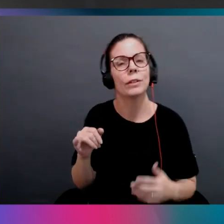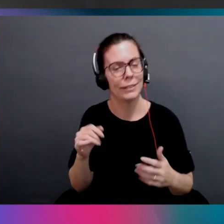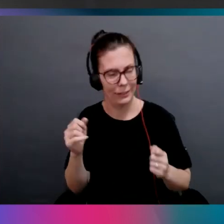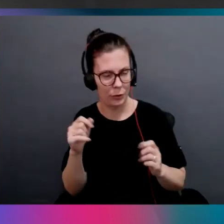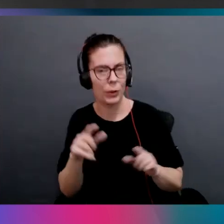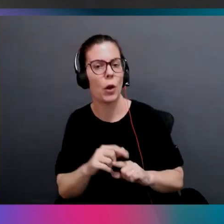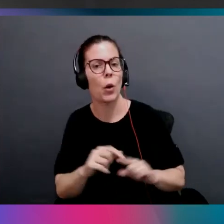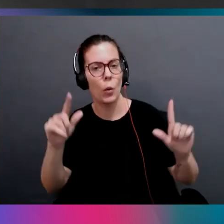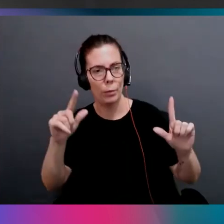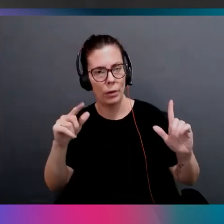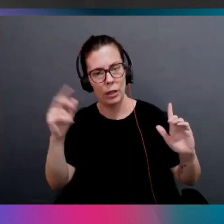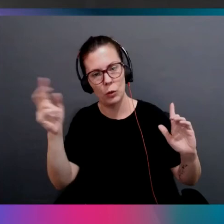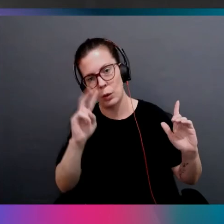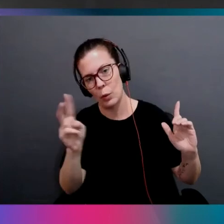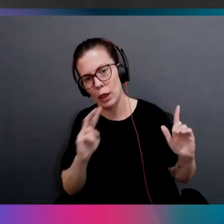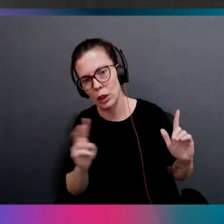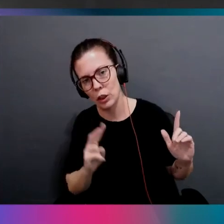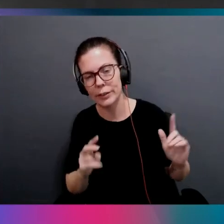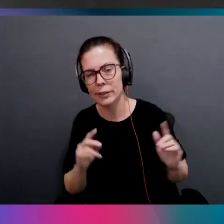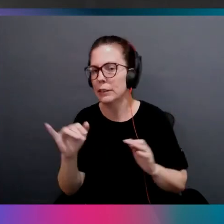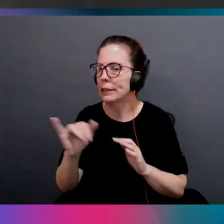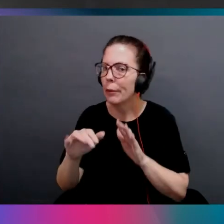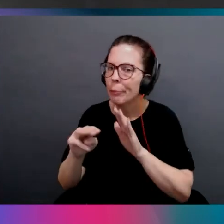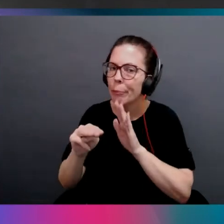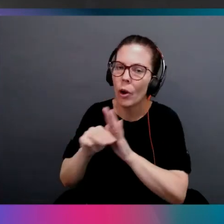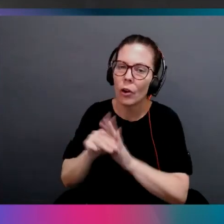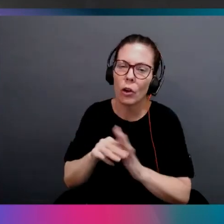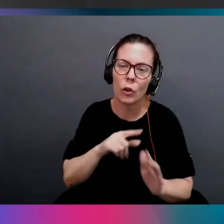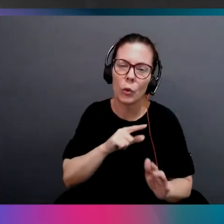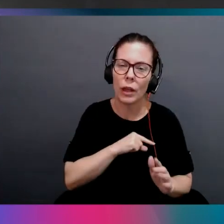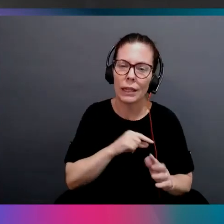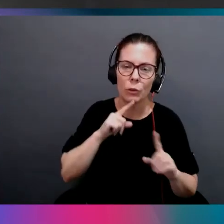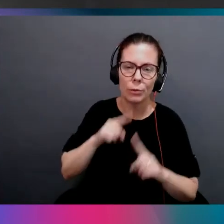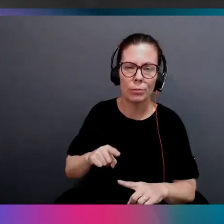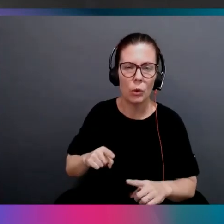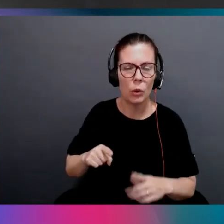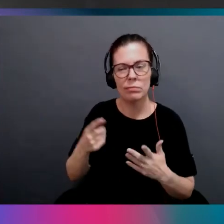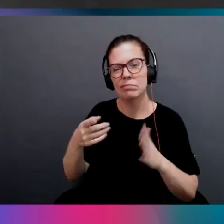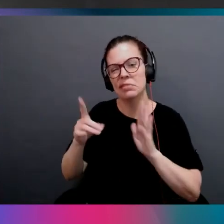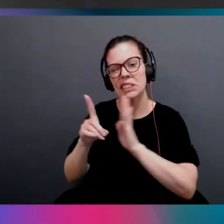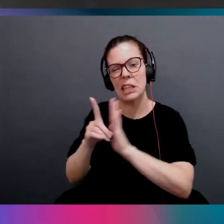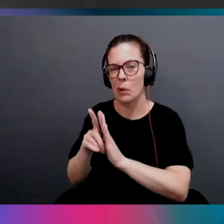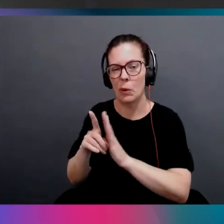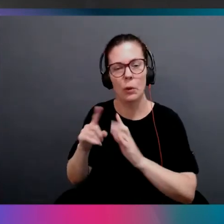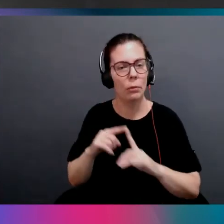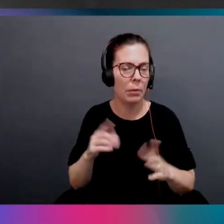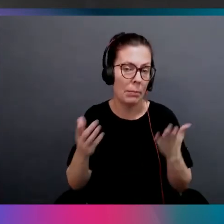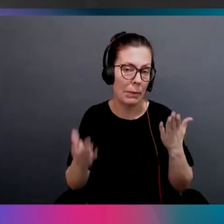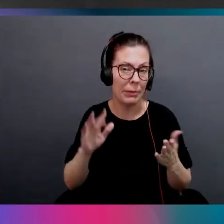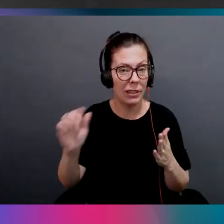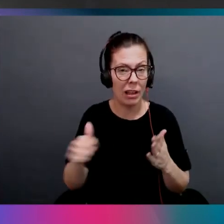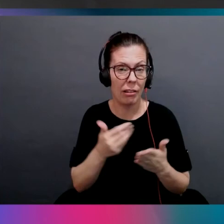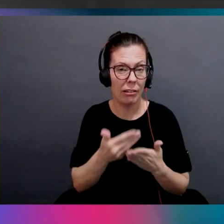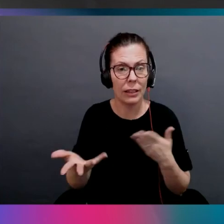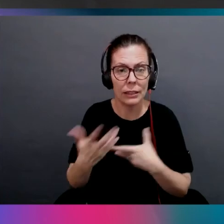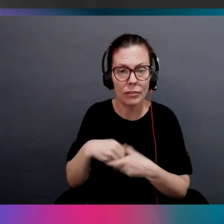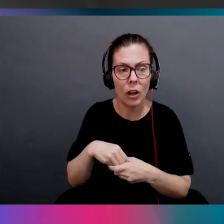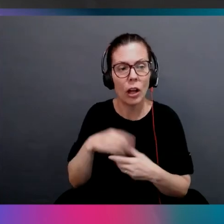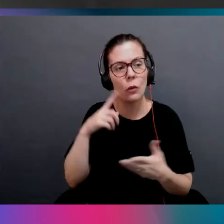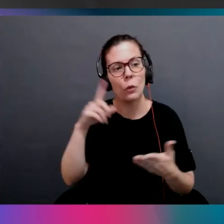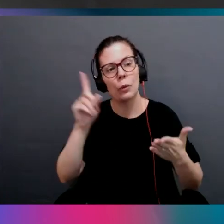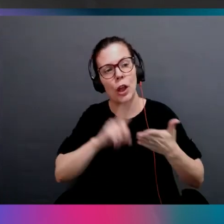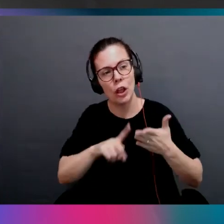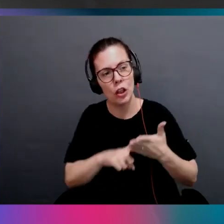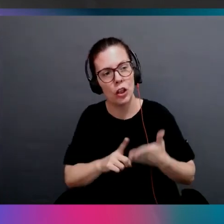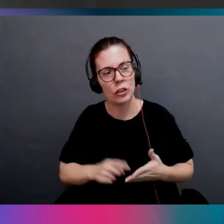would want to look at things like in the model quality report and things like this. This is a demo. But there might be other things in here that we'd look at to determine